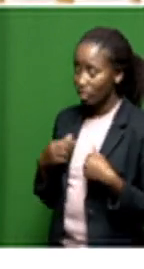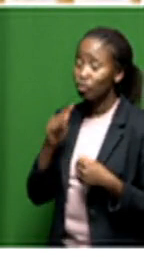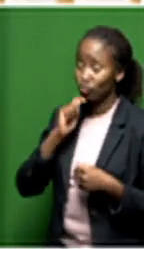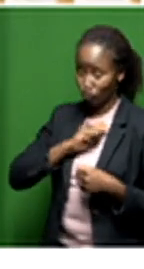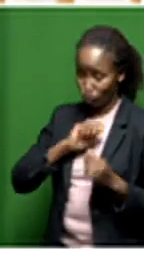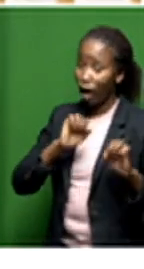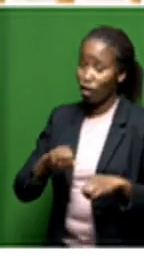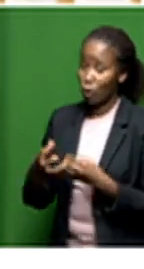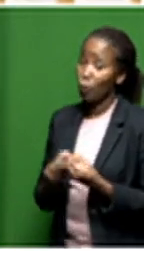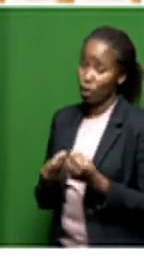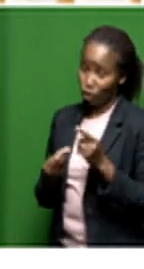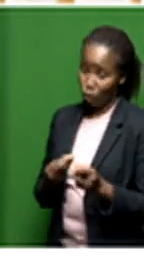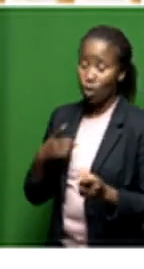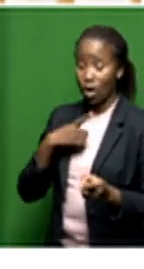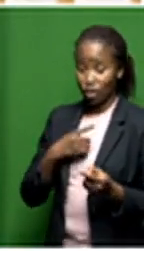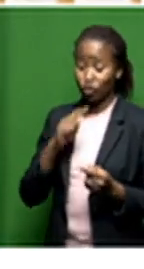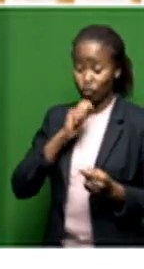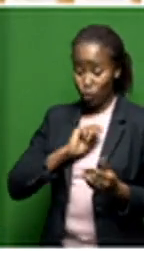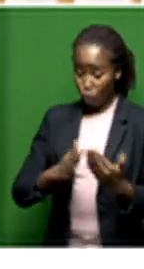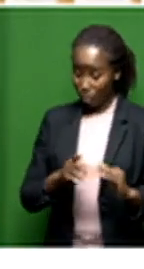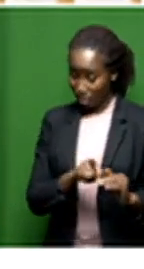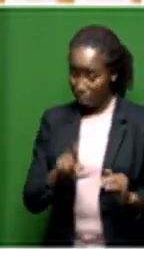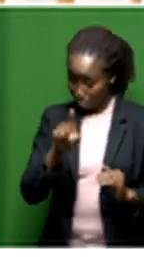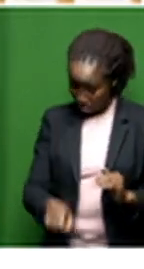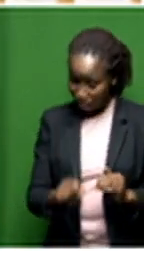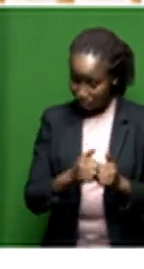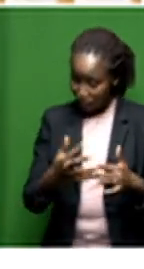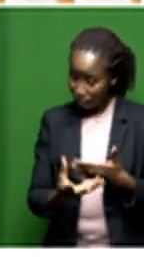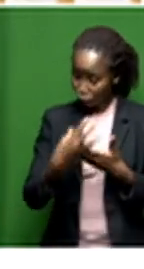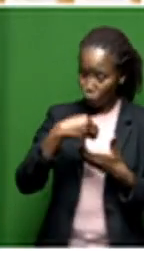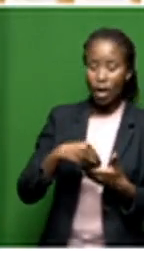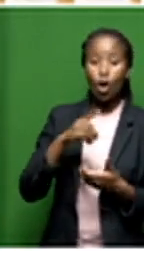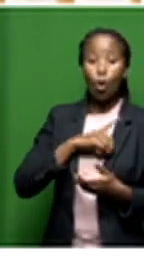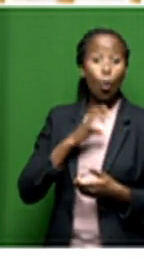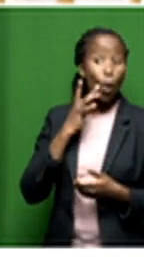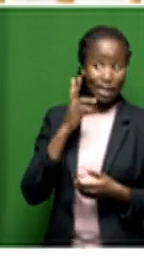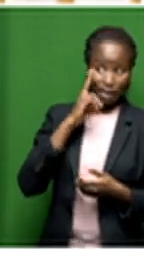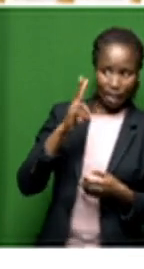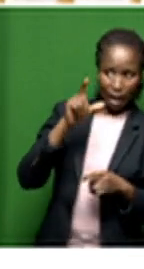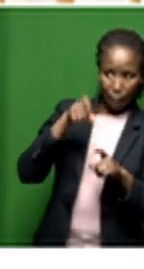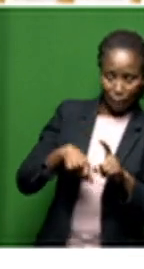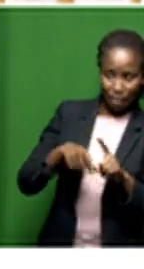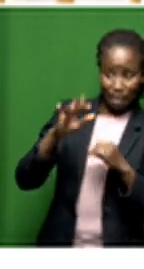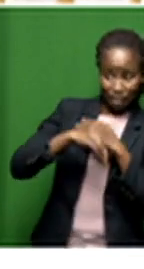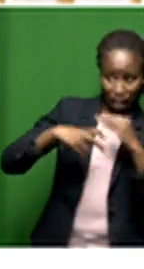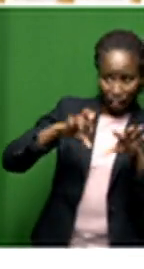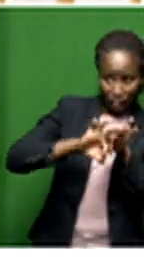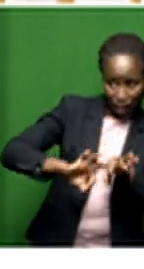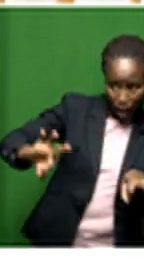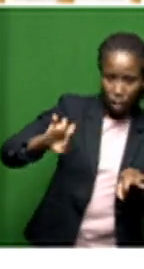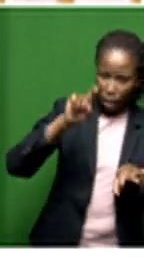community certainly has to come on board and realize that when things like cable theft happen, it's to their detriment